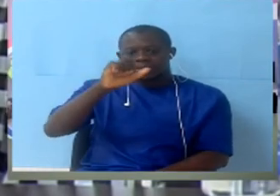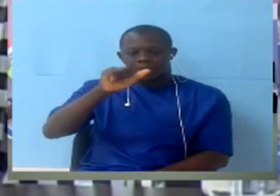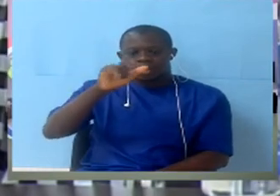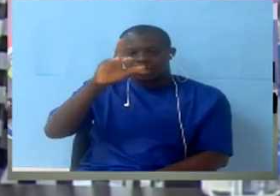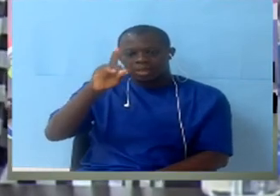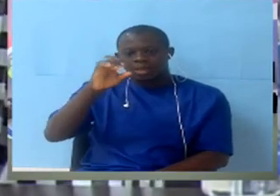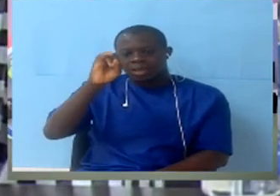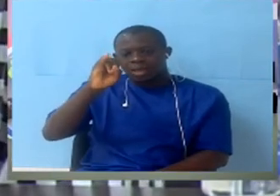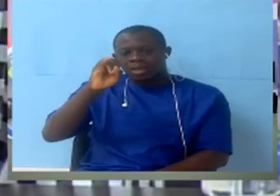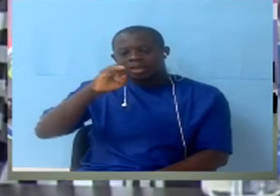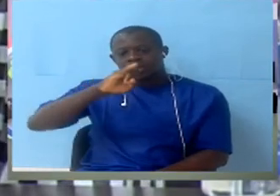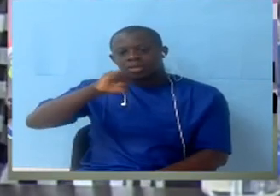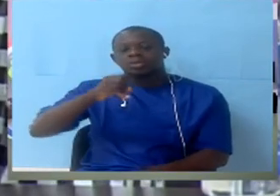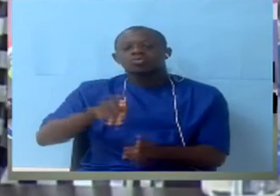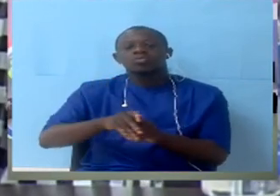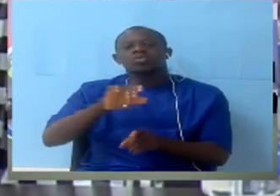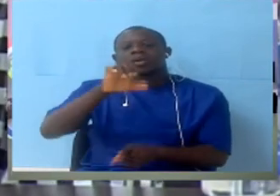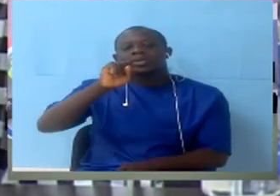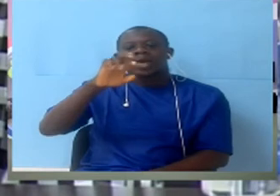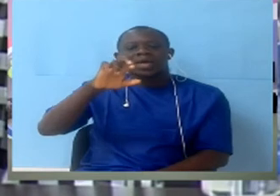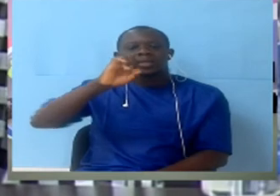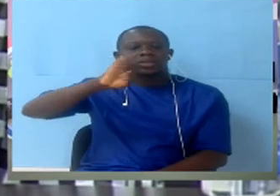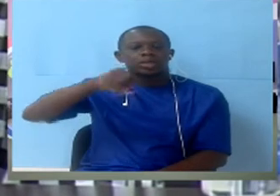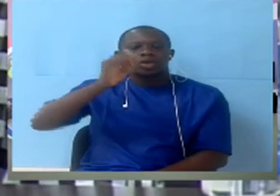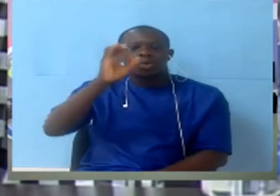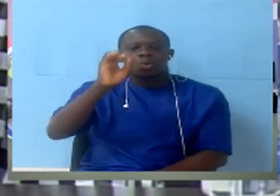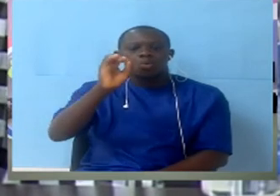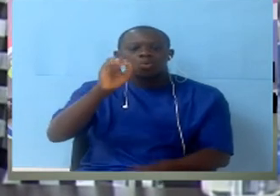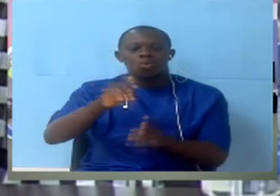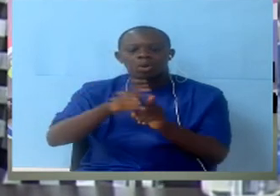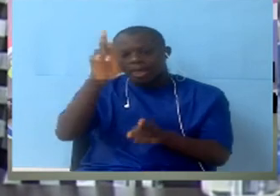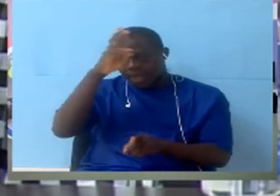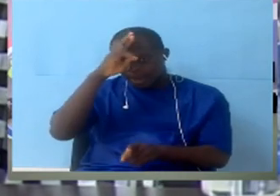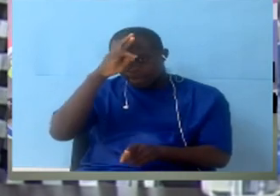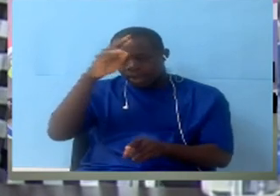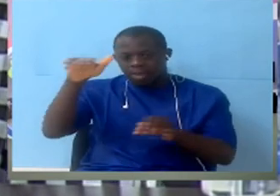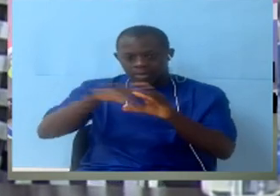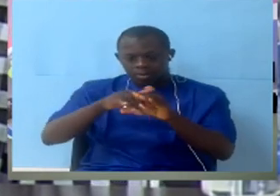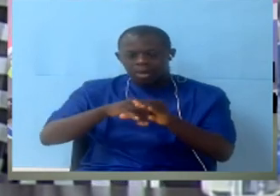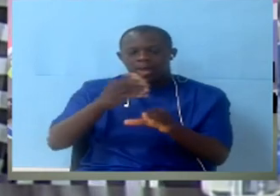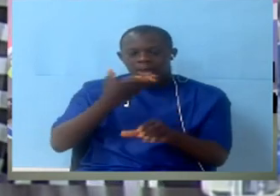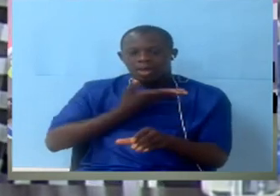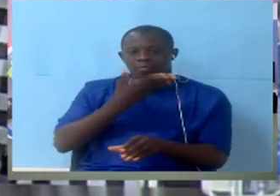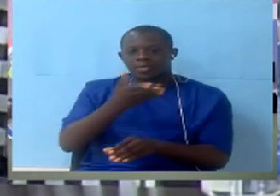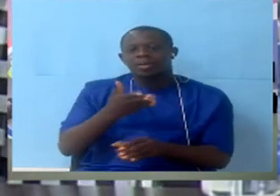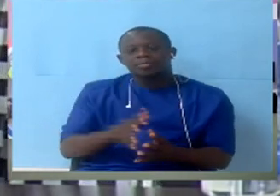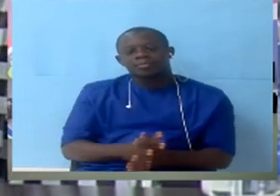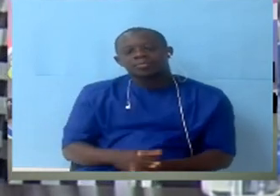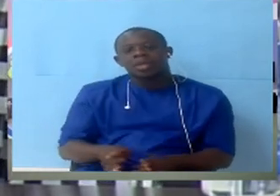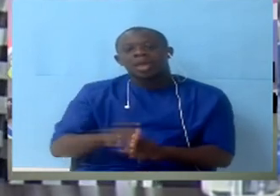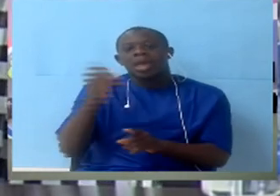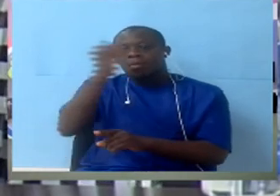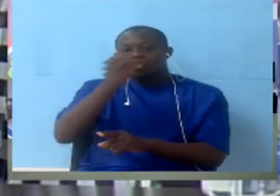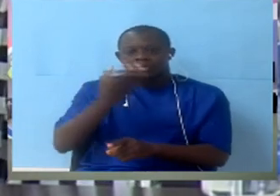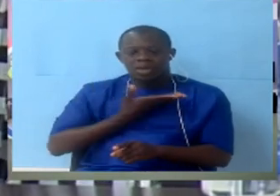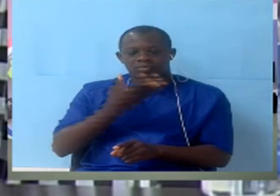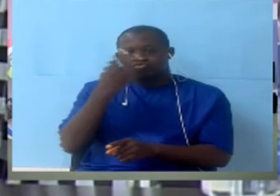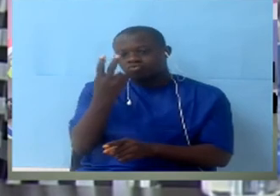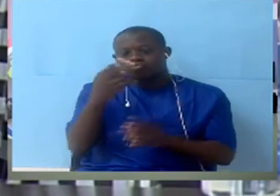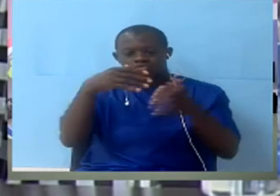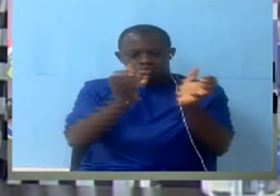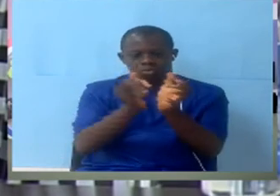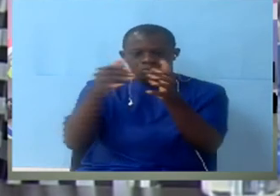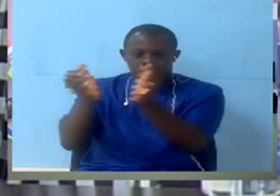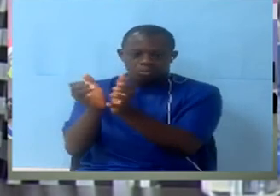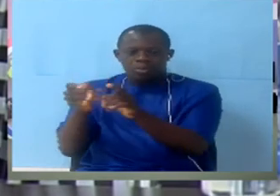were members of the Salif Sajo rebel faction. Because faction for the BJ and the major border for another. Because there were two factions and